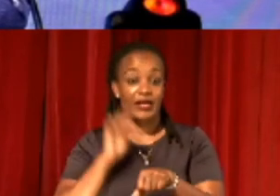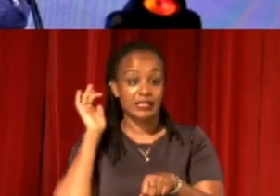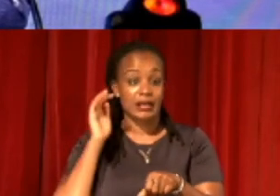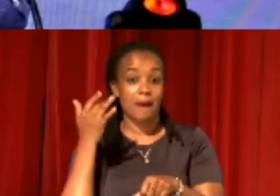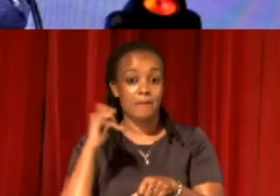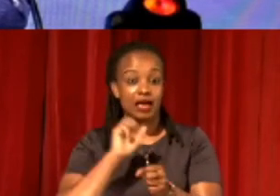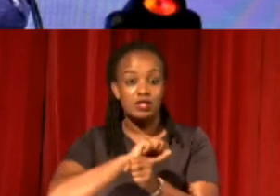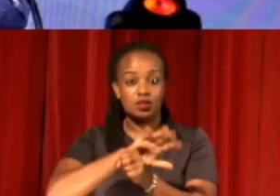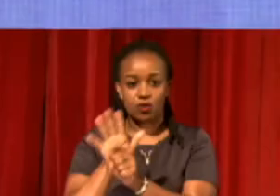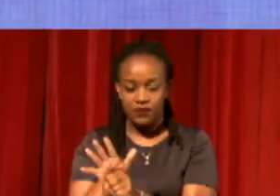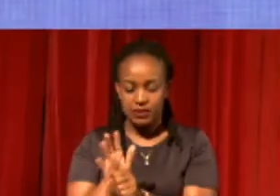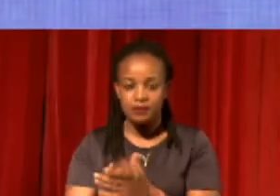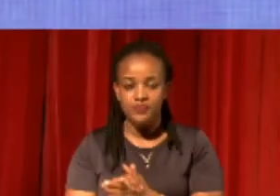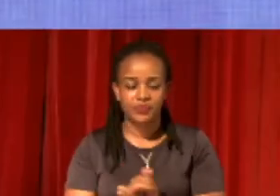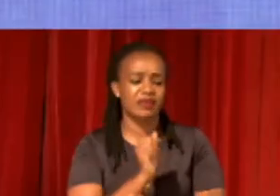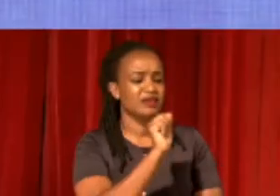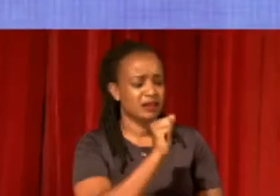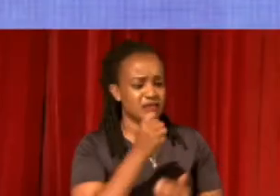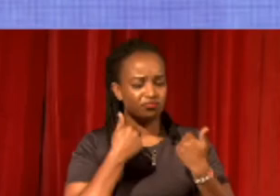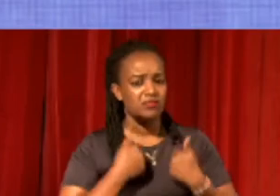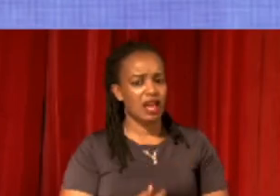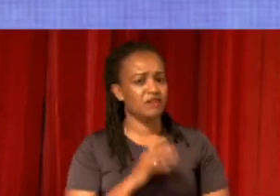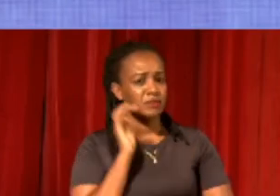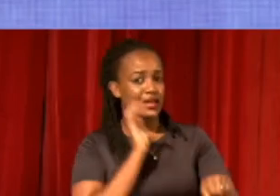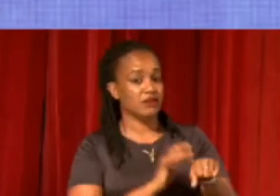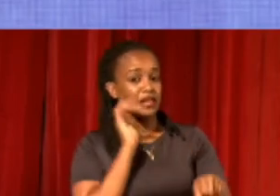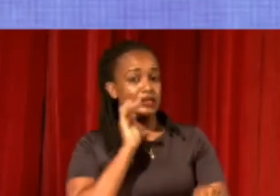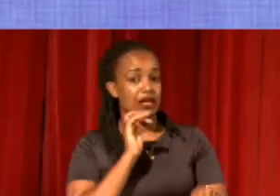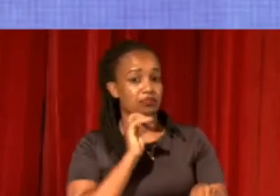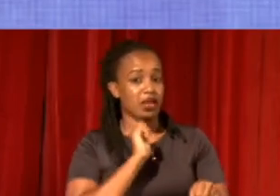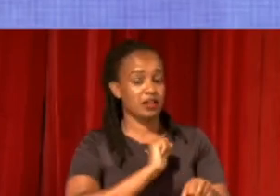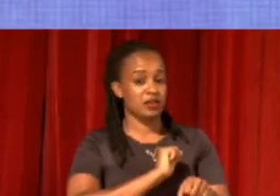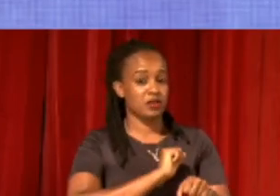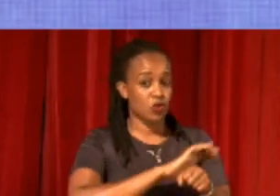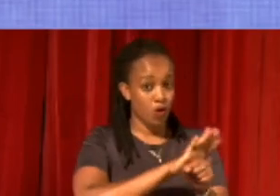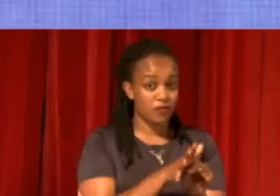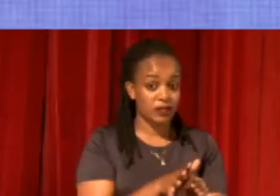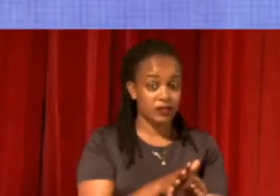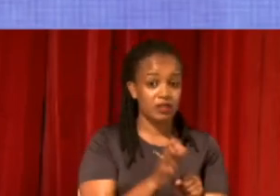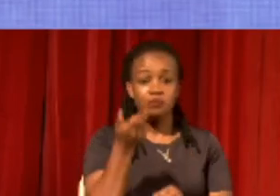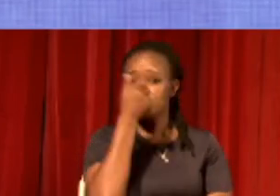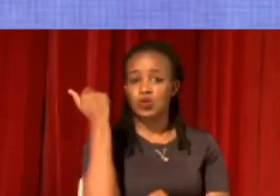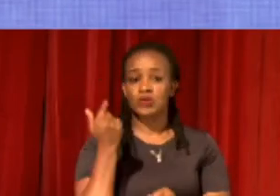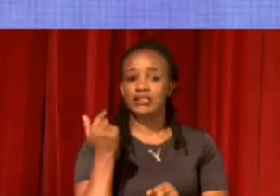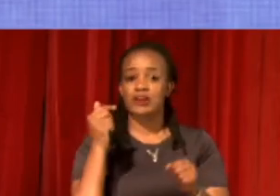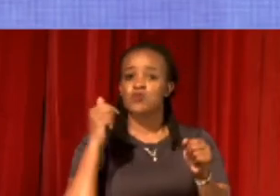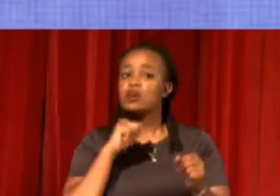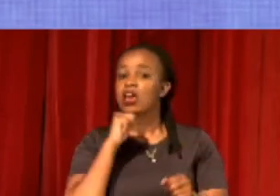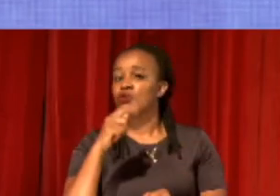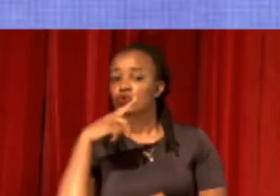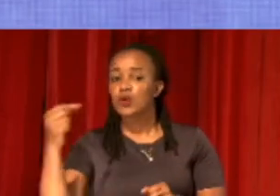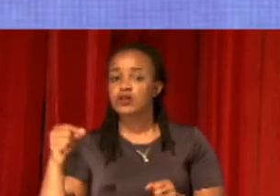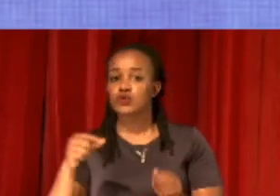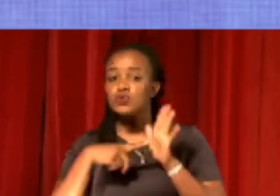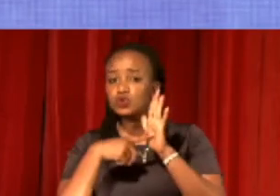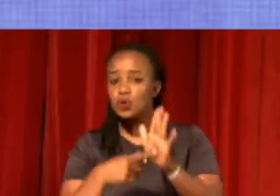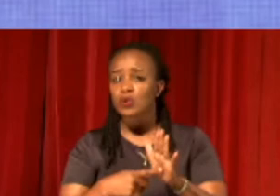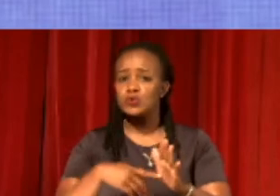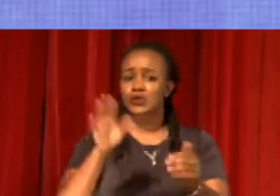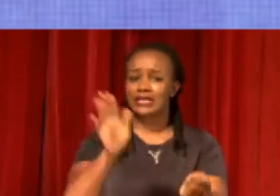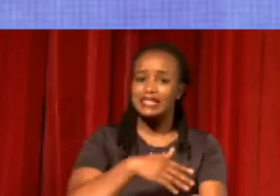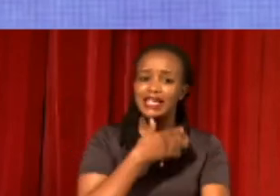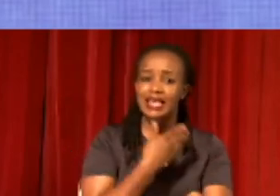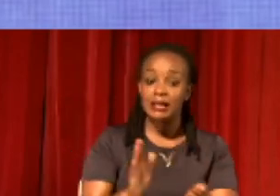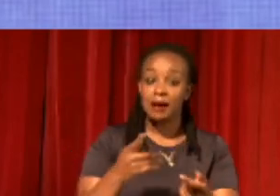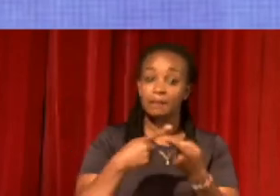affected, and that's why I've actually gone back to my practice because hakuna shows, hakuna kitu unaweza fanya. So